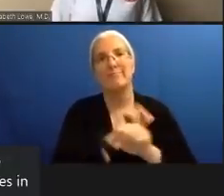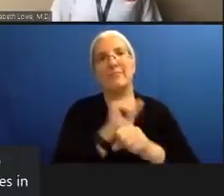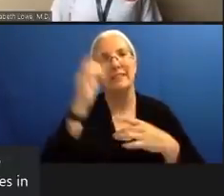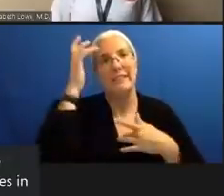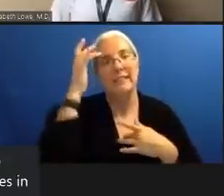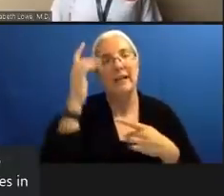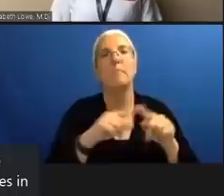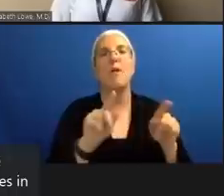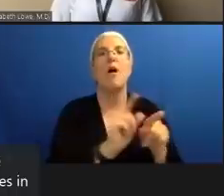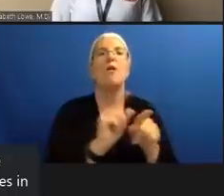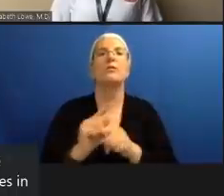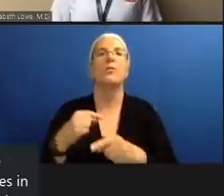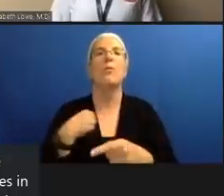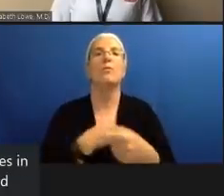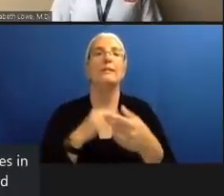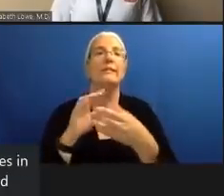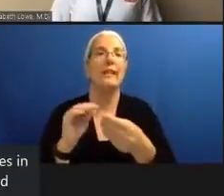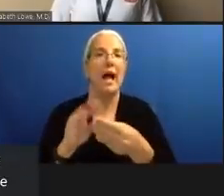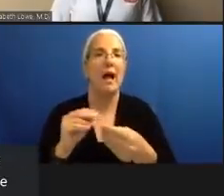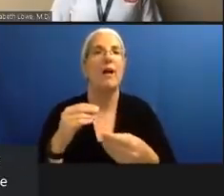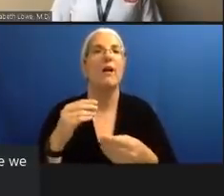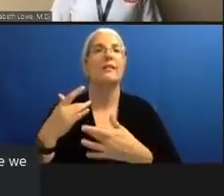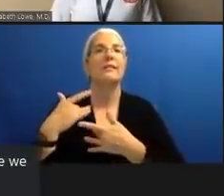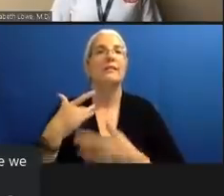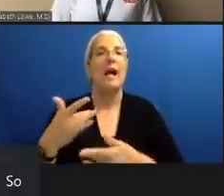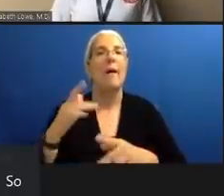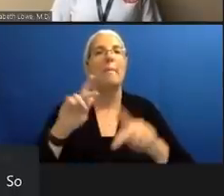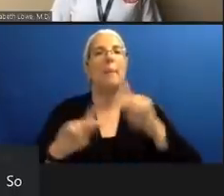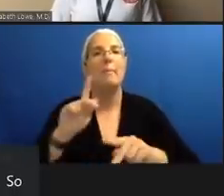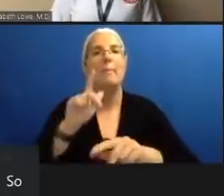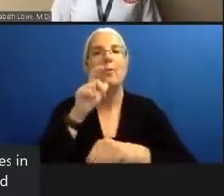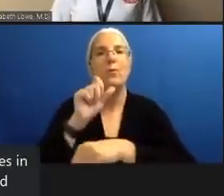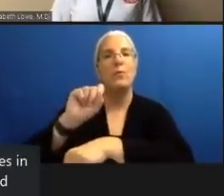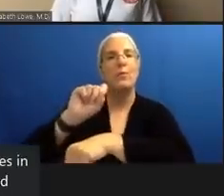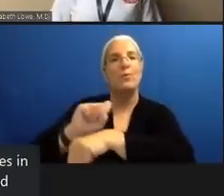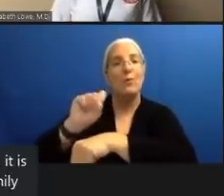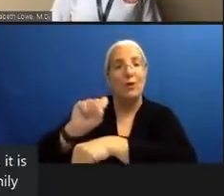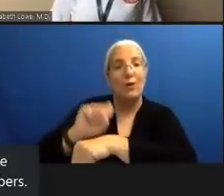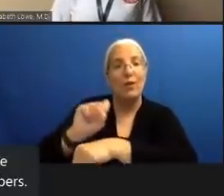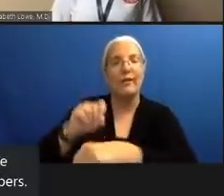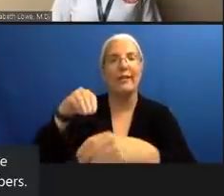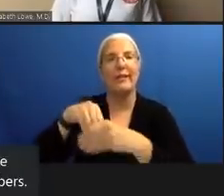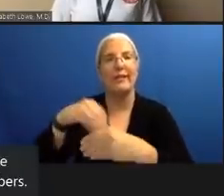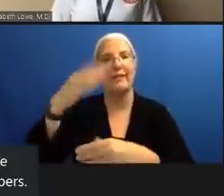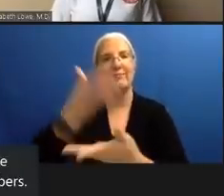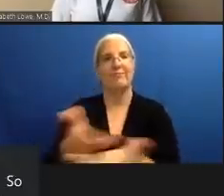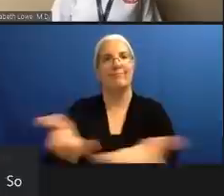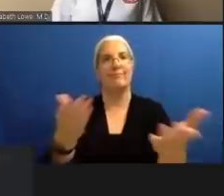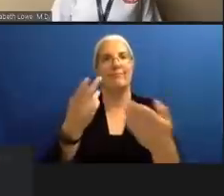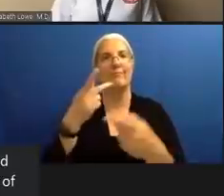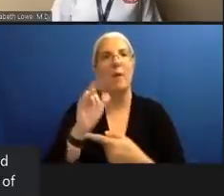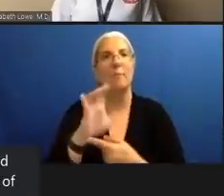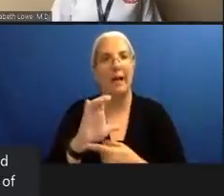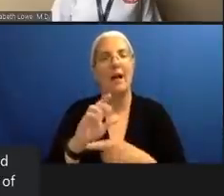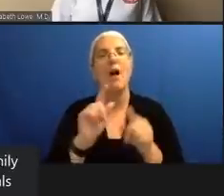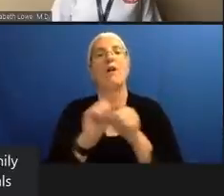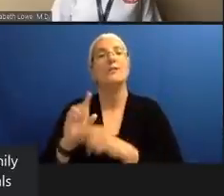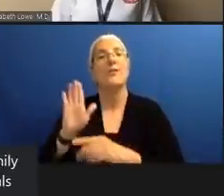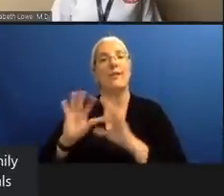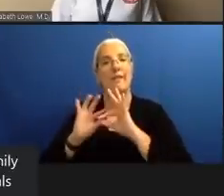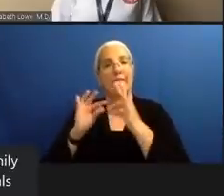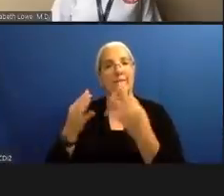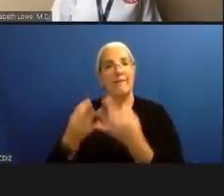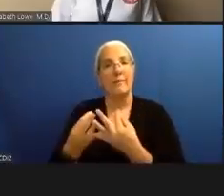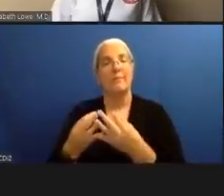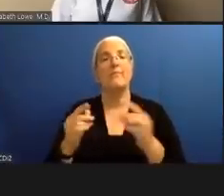and then their family members. So it's a younger cohort of individuals that we're seeing as being contributing to those recent spikes. And their hospitalization